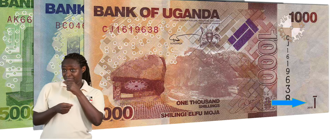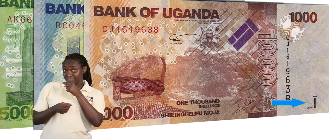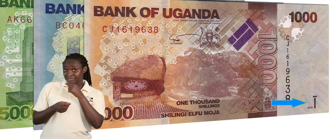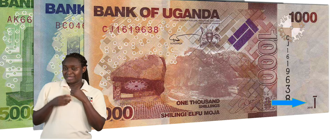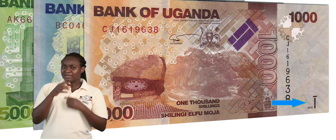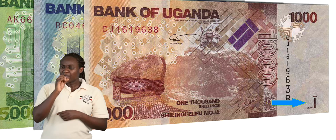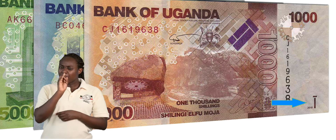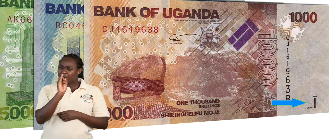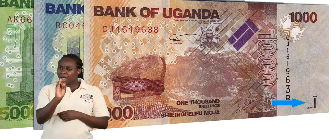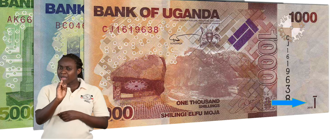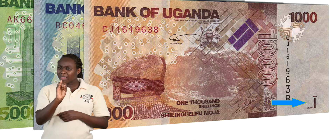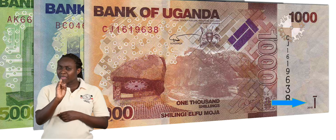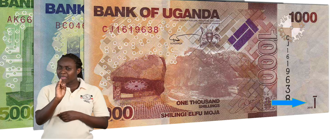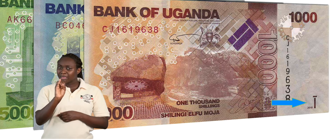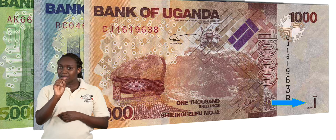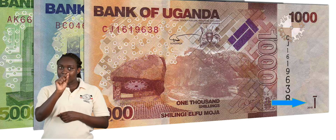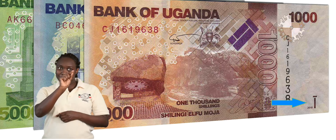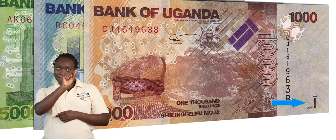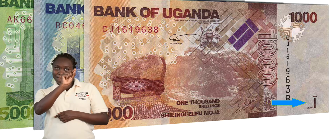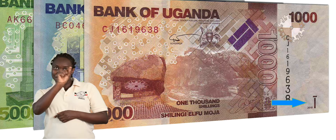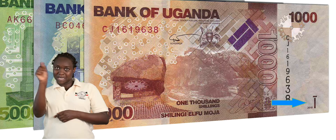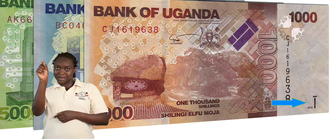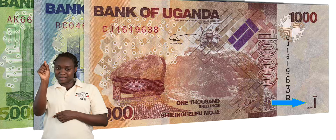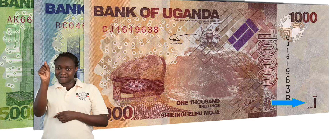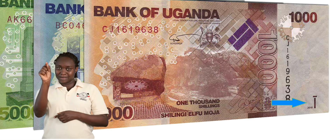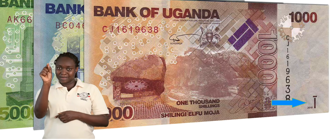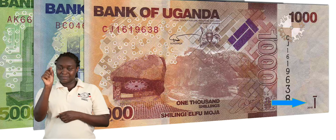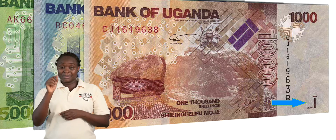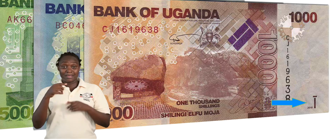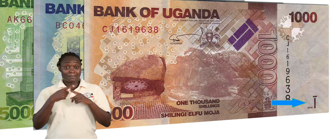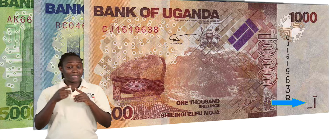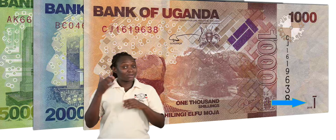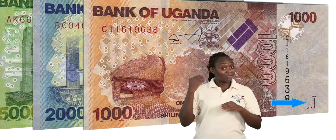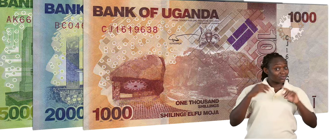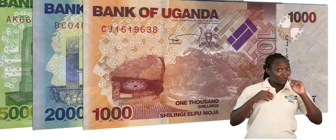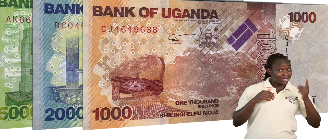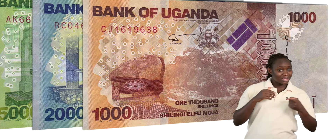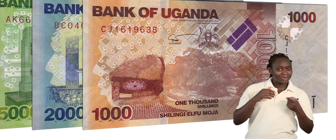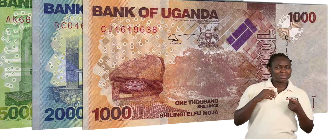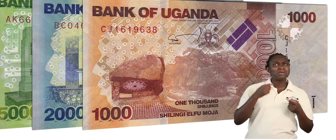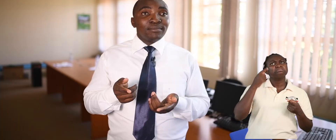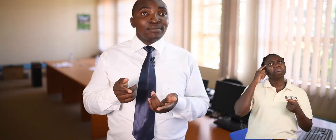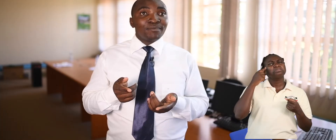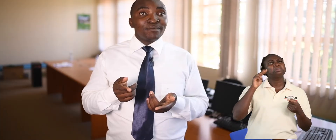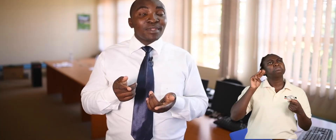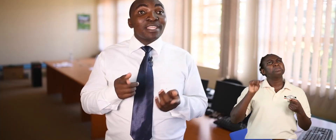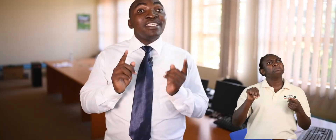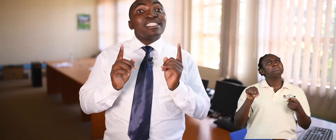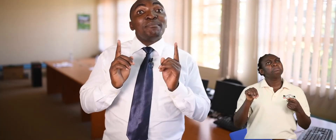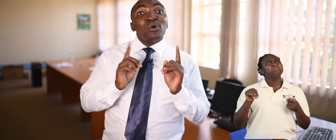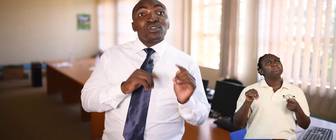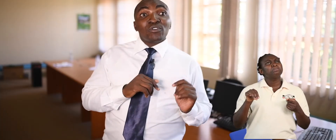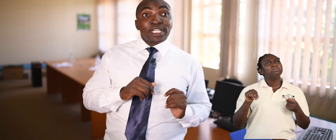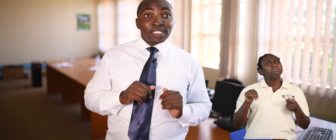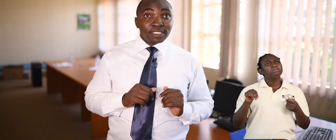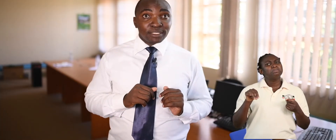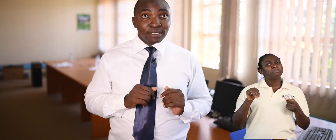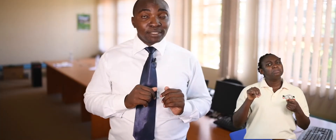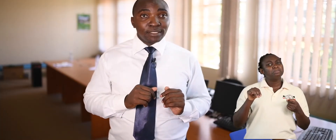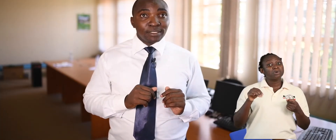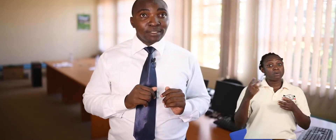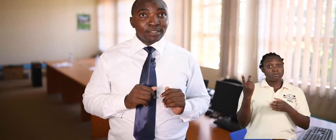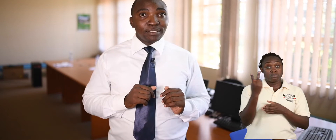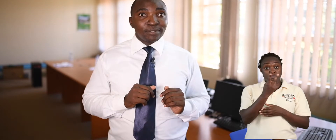bar. Yet I've told them that 1,000 is written as M. These are both correct.